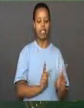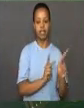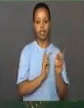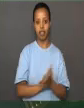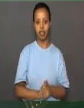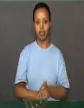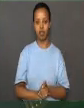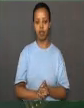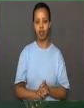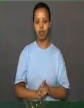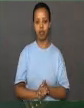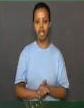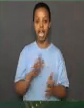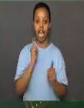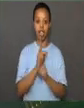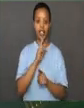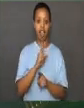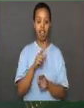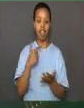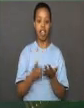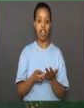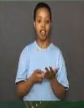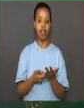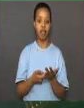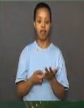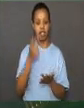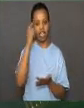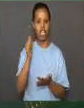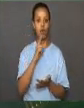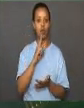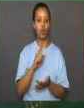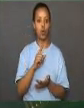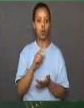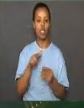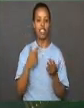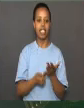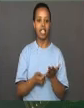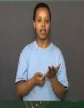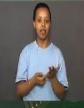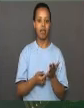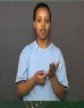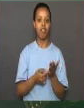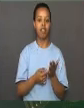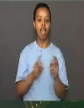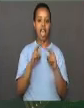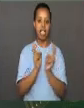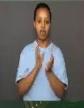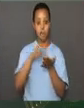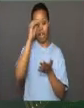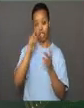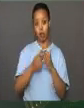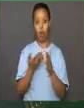synthesis. I am sure you recall that we began learning about this topic in our last